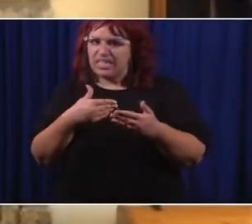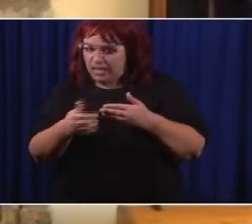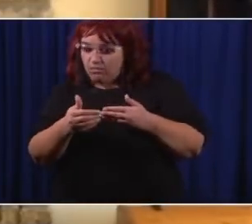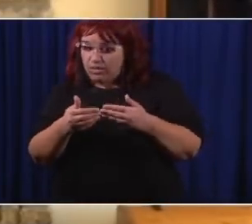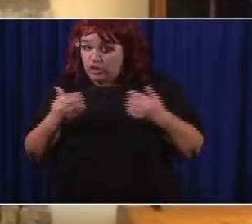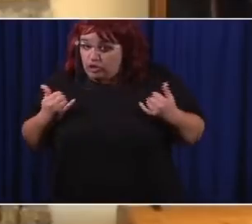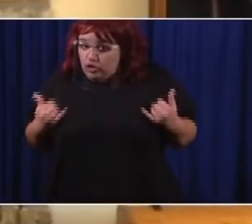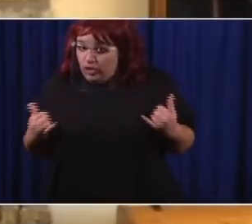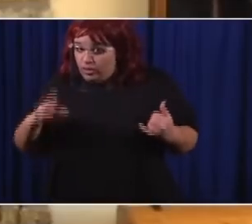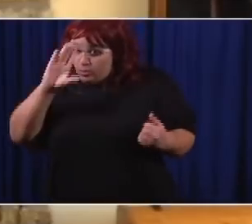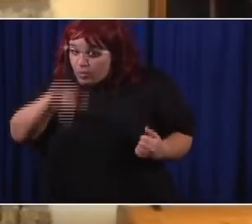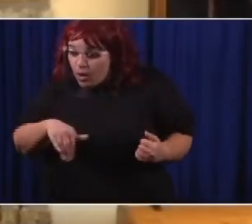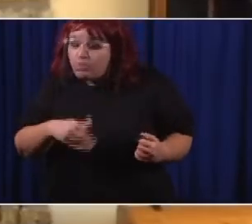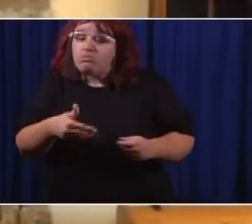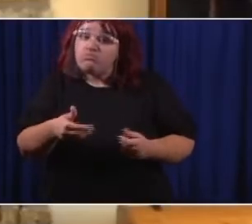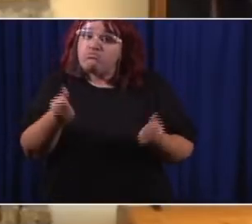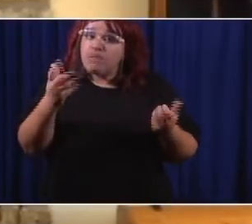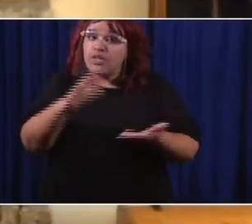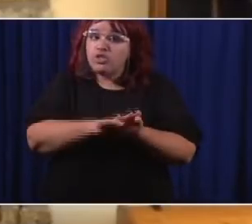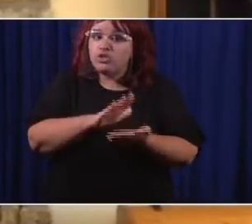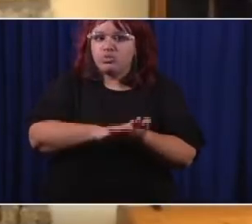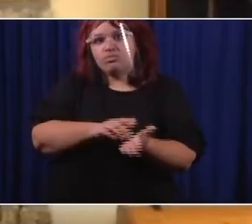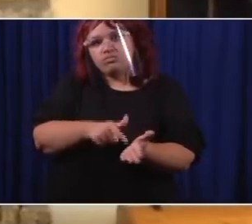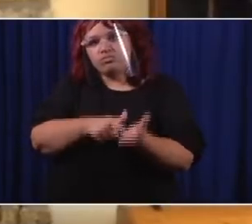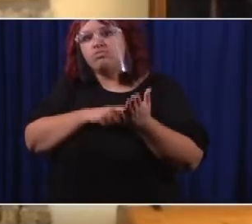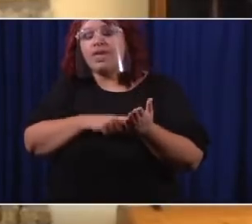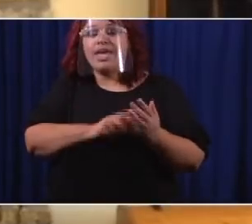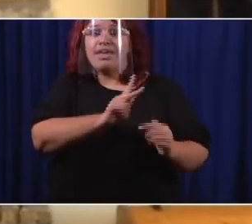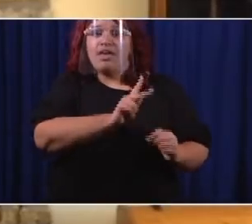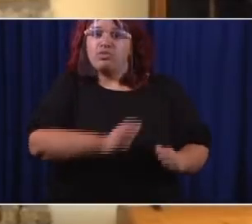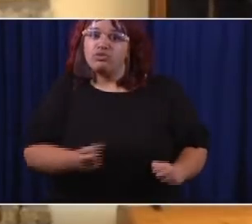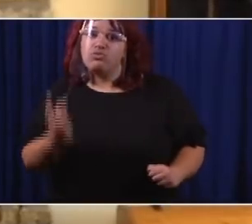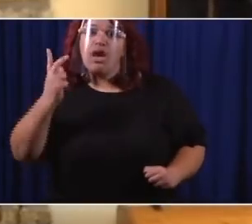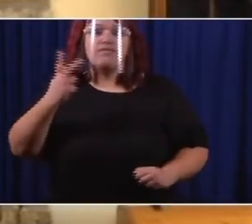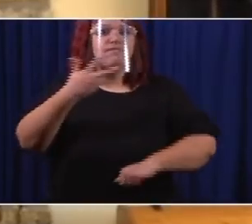boards, school boards now are currently not honoring mask exemptions?